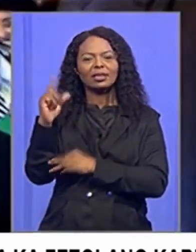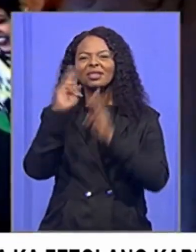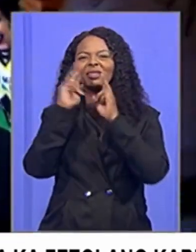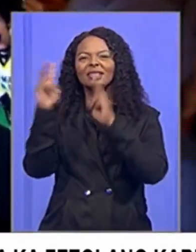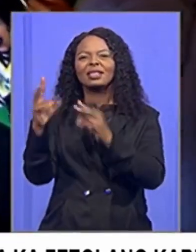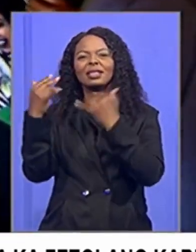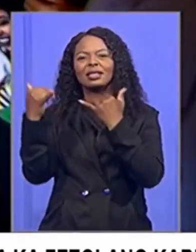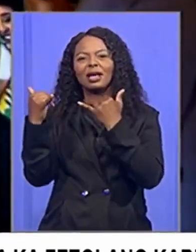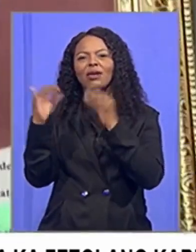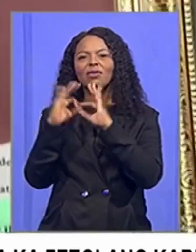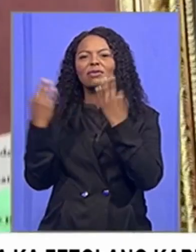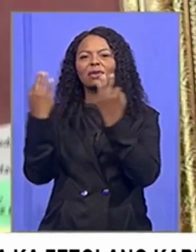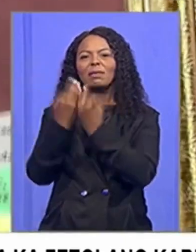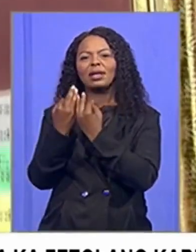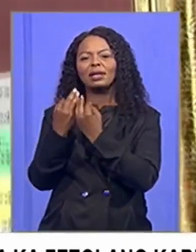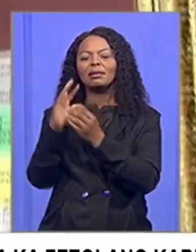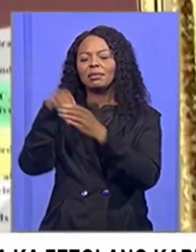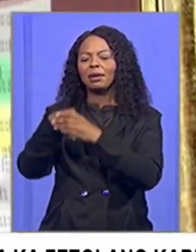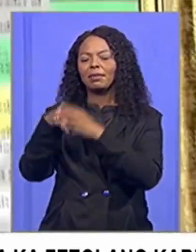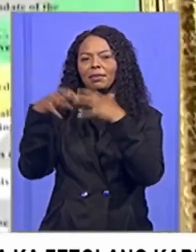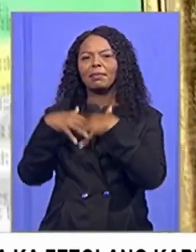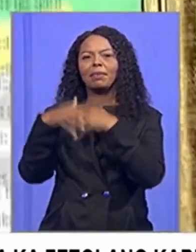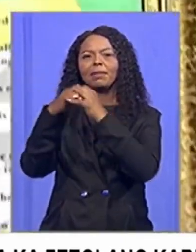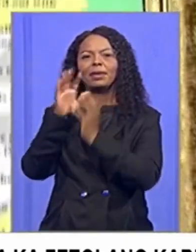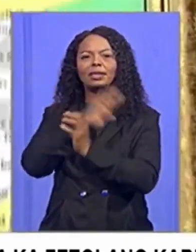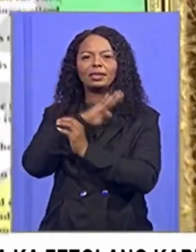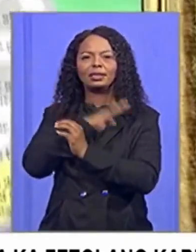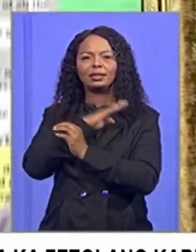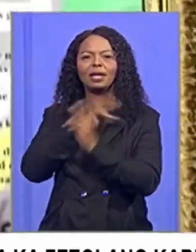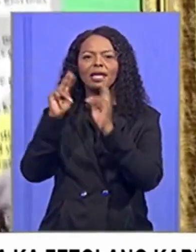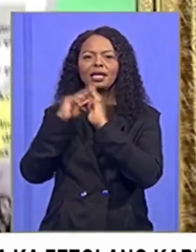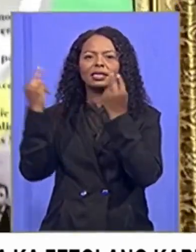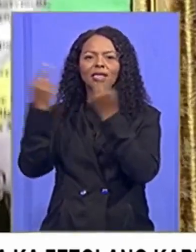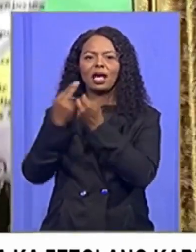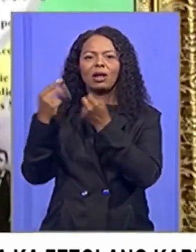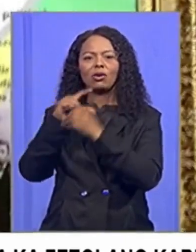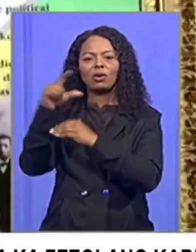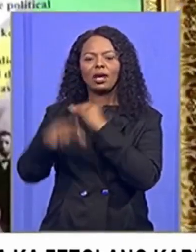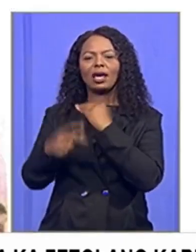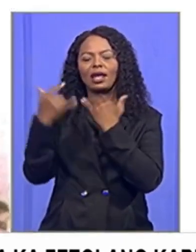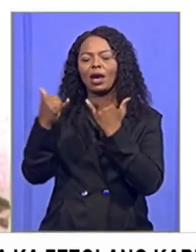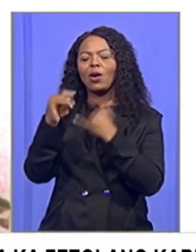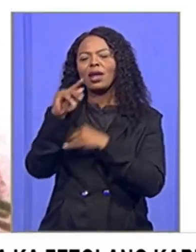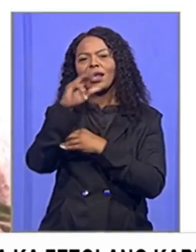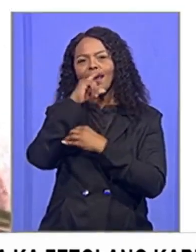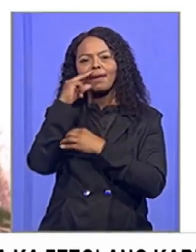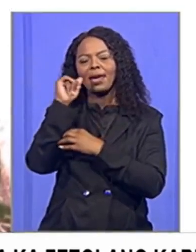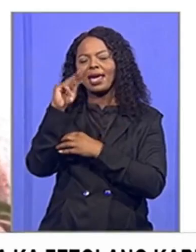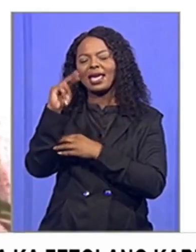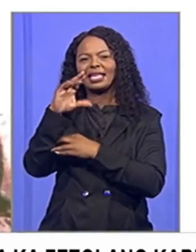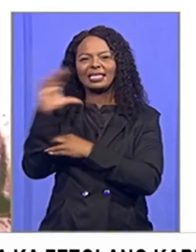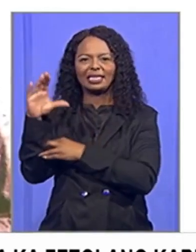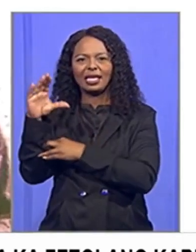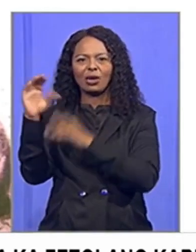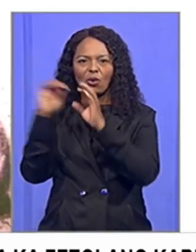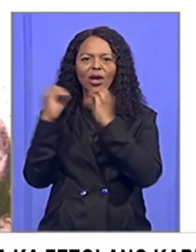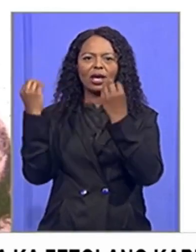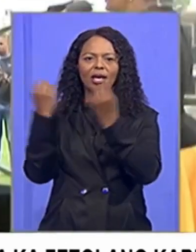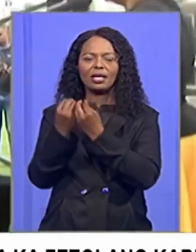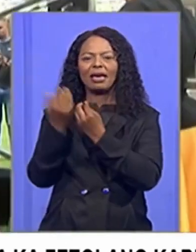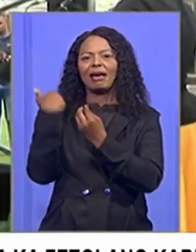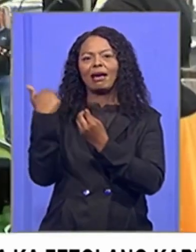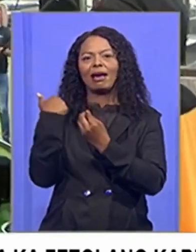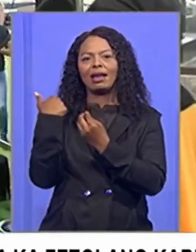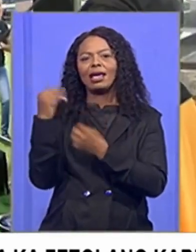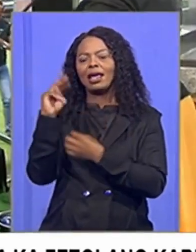ba tlhamileng South African Native National Congress e ga jana itsegeng ka ANC Thomas Mapikela.